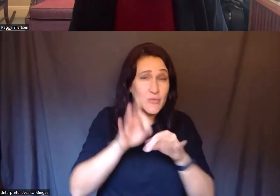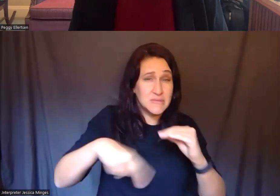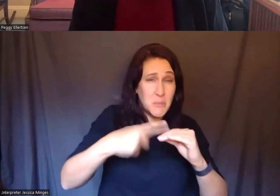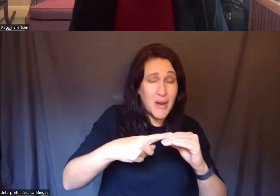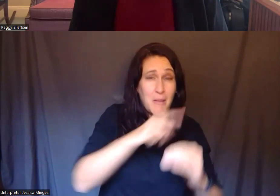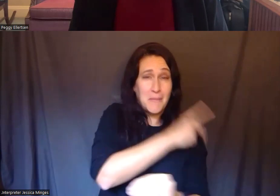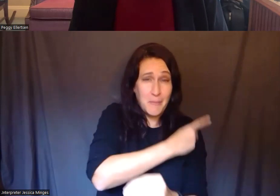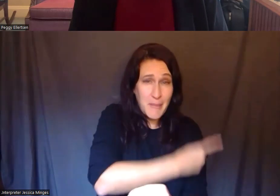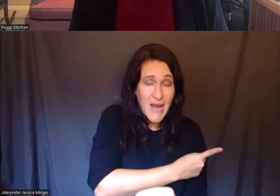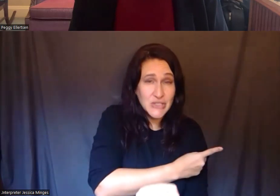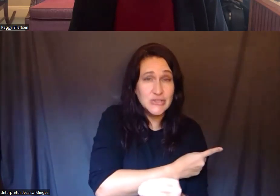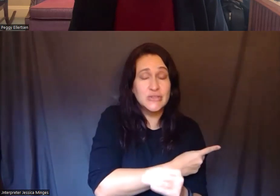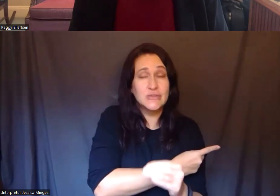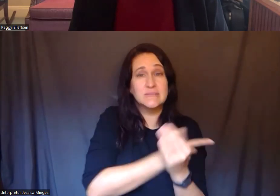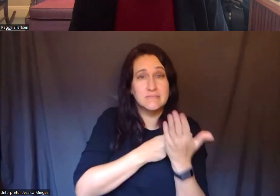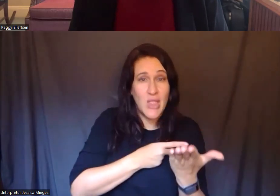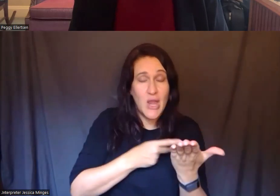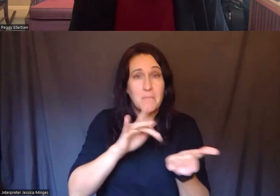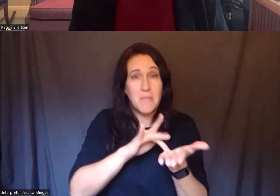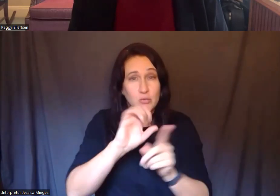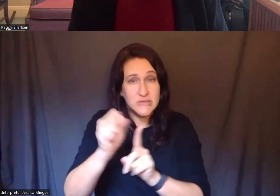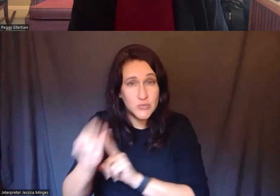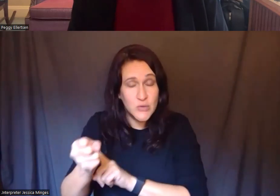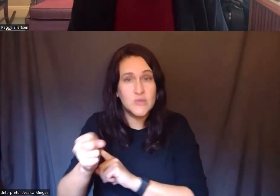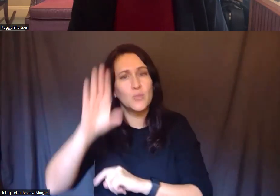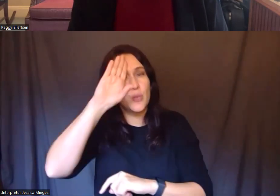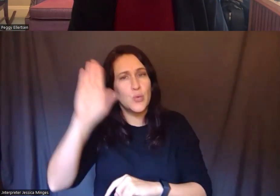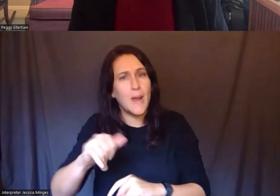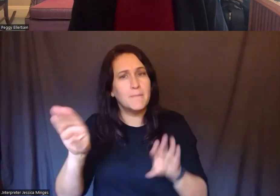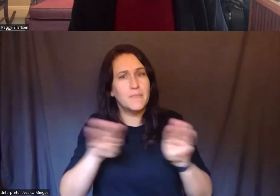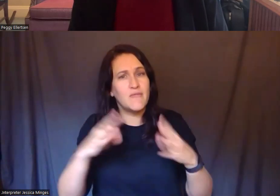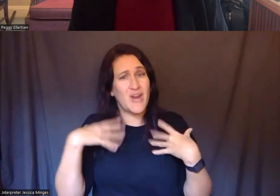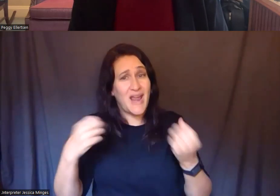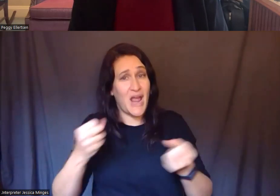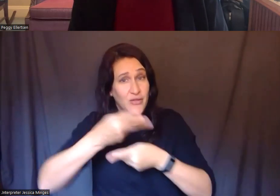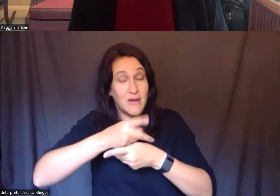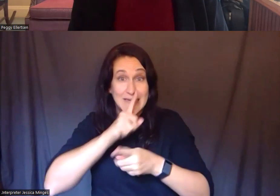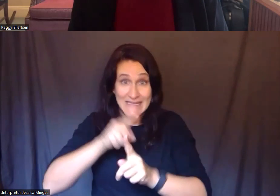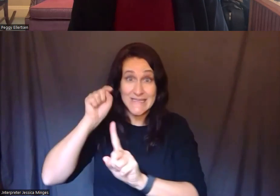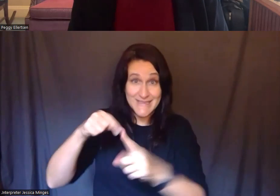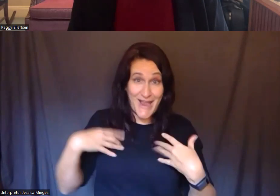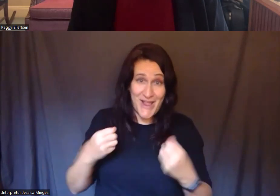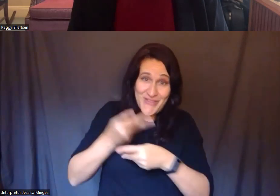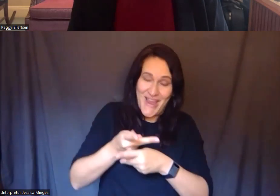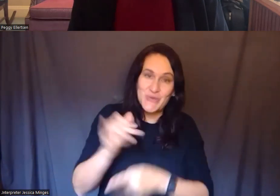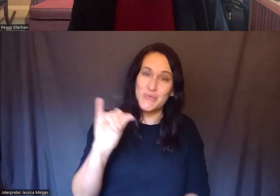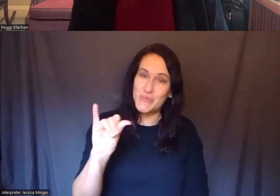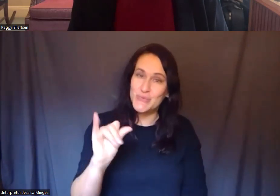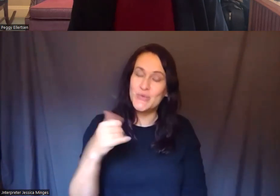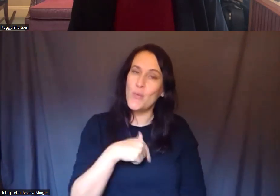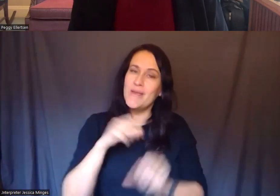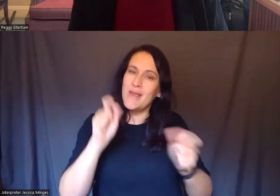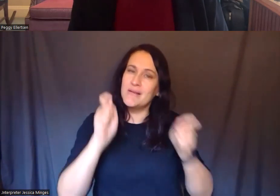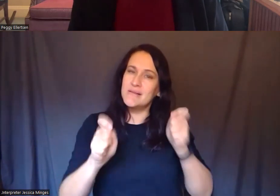patients and medical situations. We know that behavioral health care is healthcare. And so you can adapt what we were